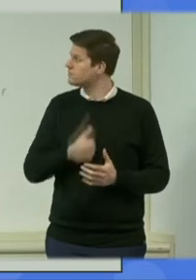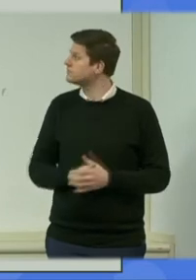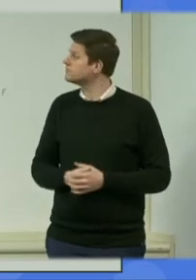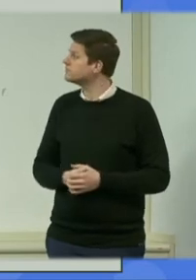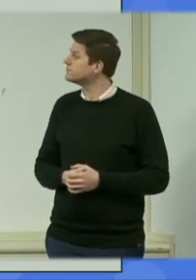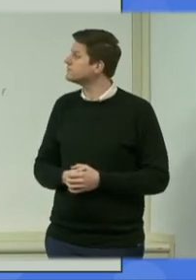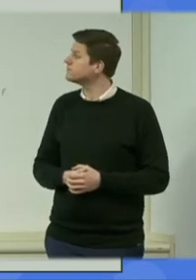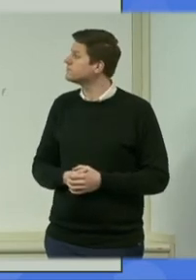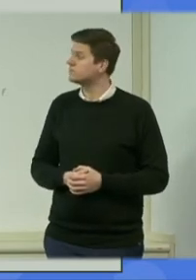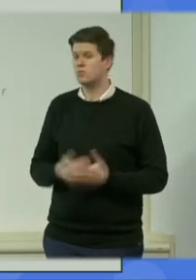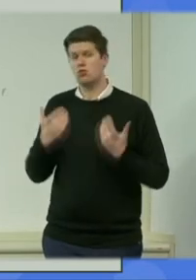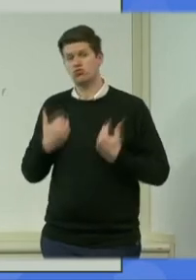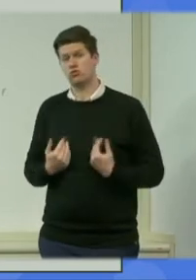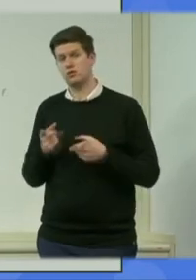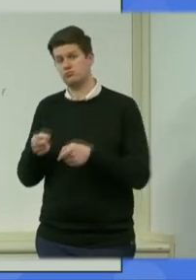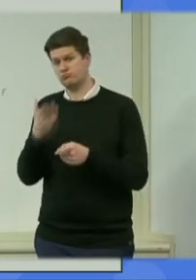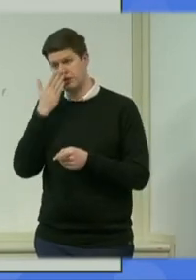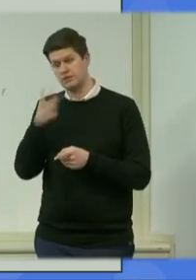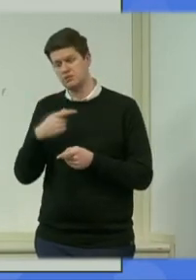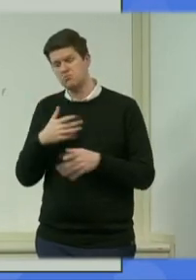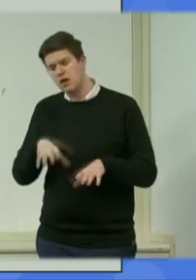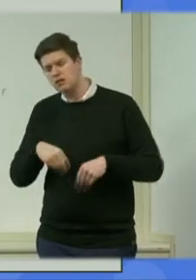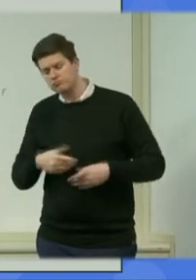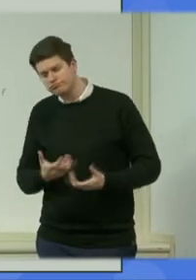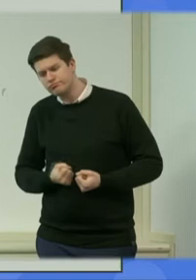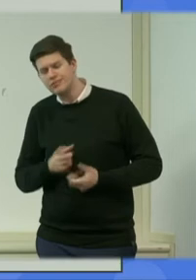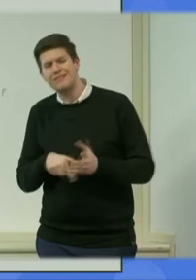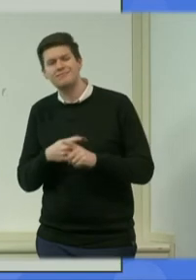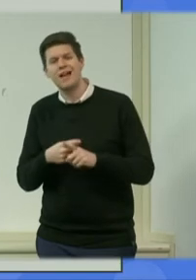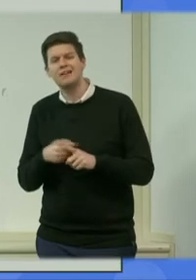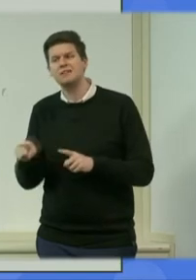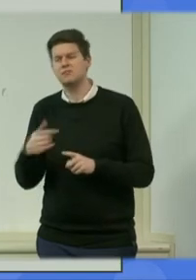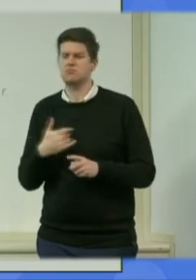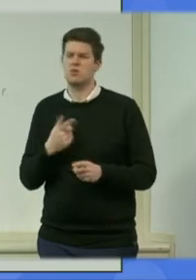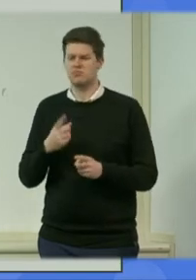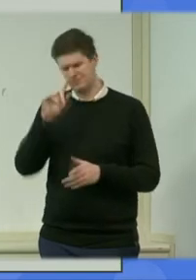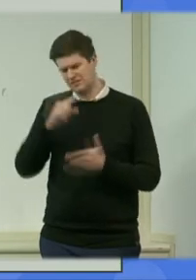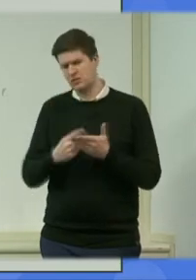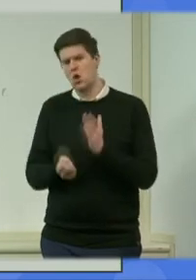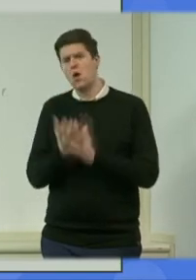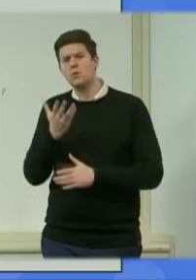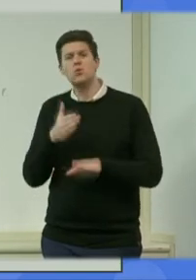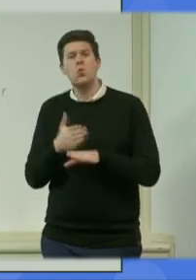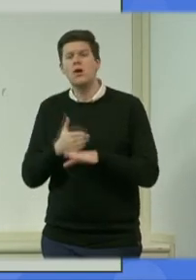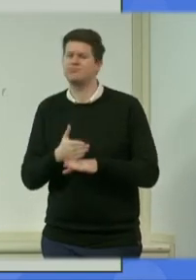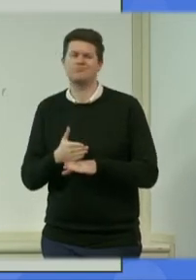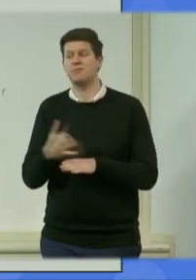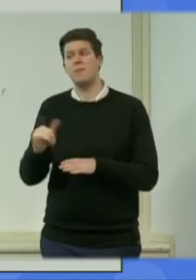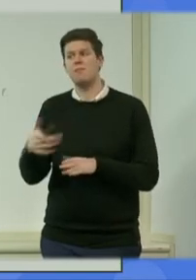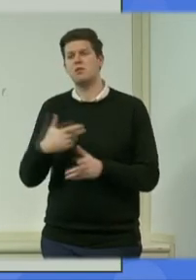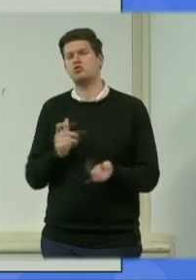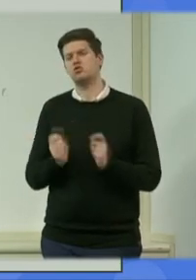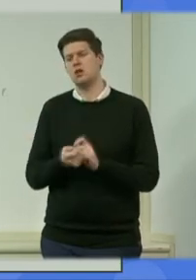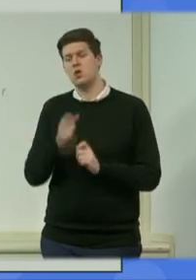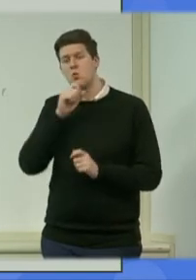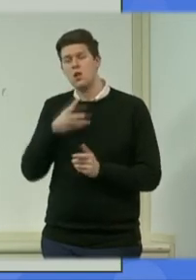Rich people are also quite responsive. That's not deciding how much to work. Usually it's paying more into a pension or changing their affairs to